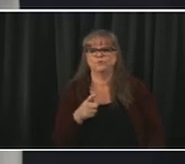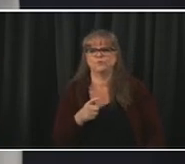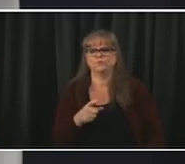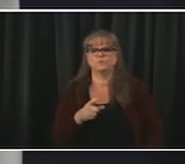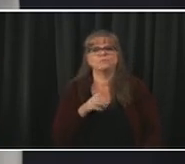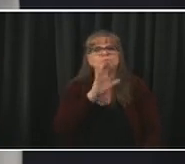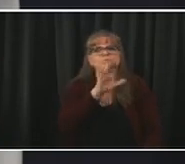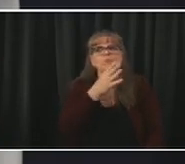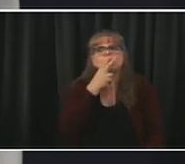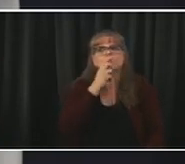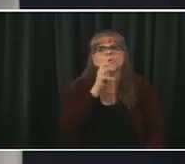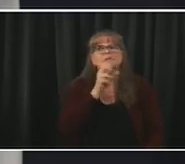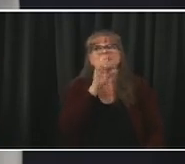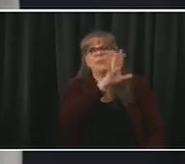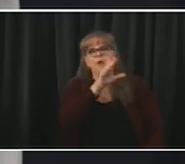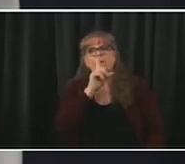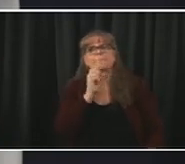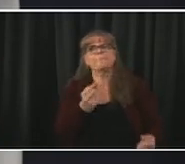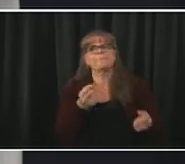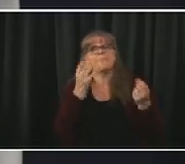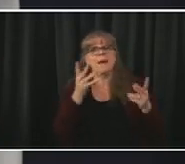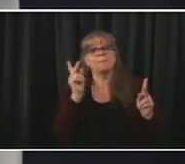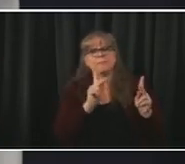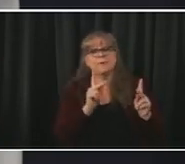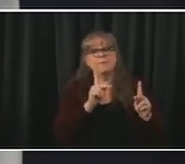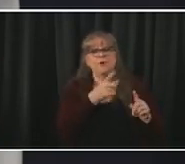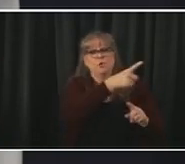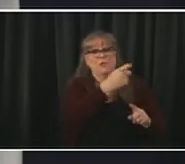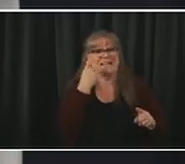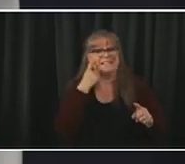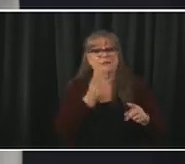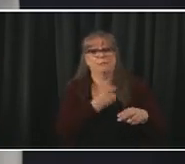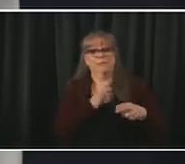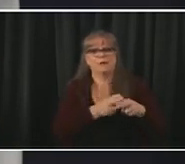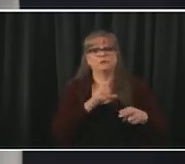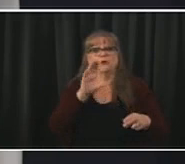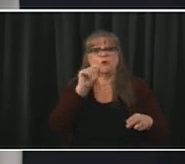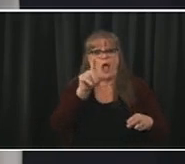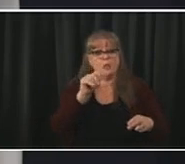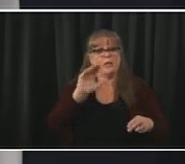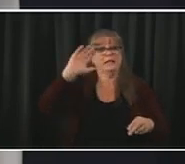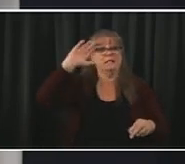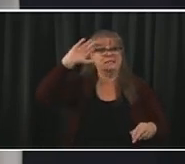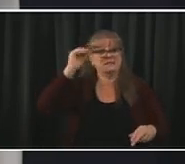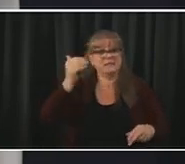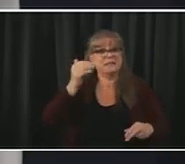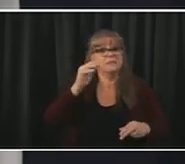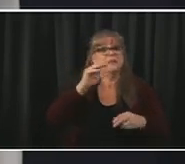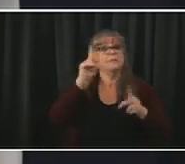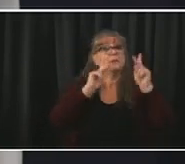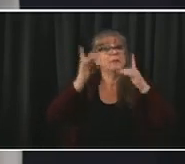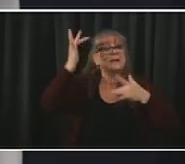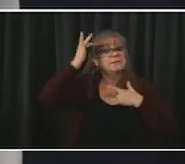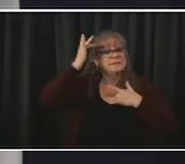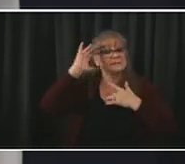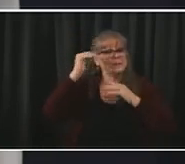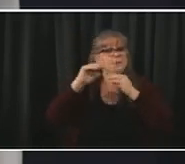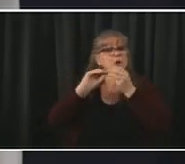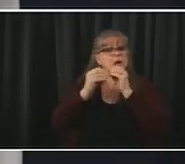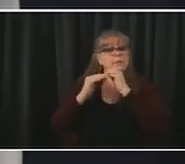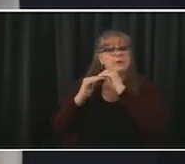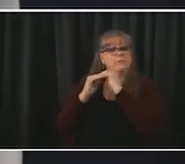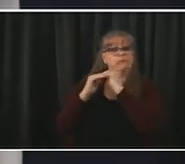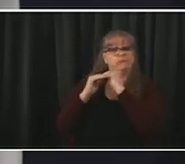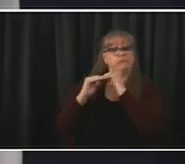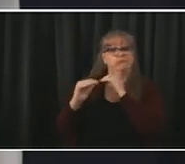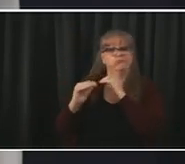being relatively stable. Colorado was the first to discover the British variant. What about the